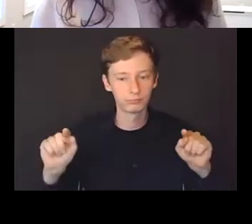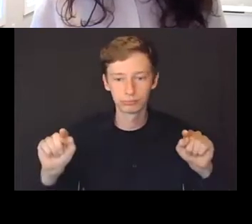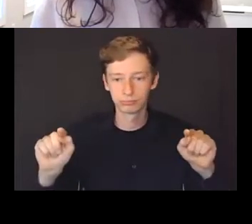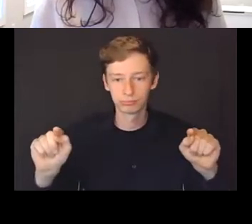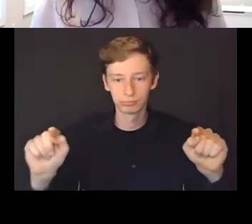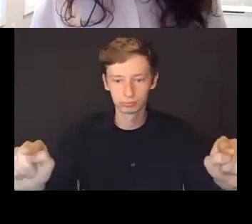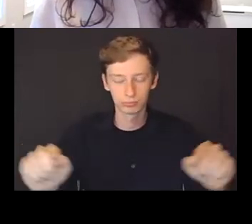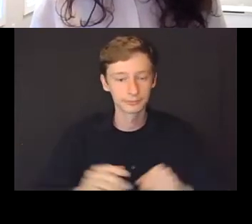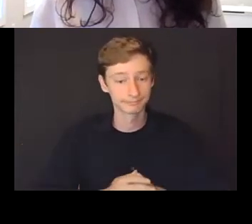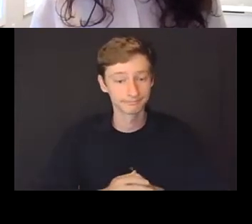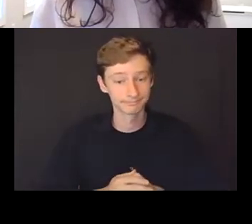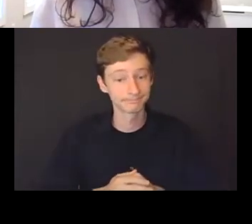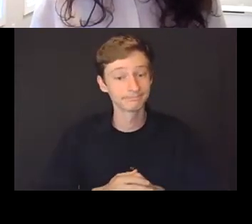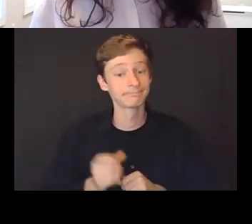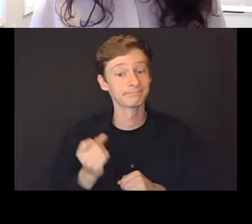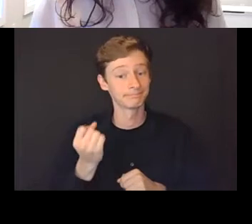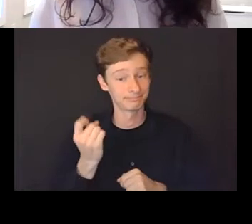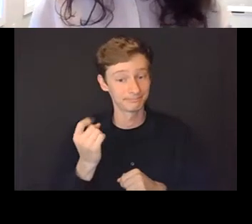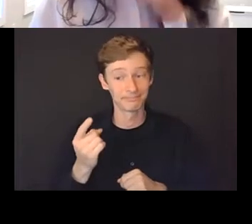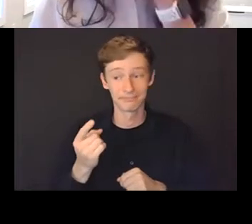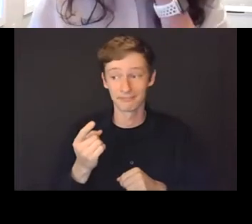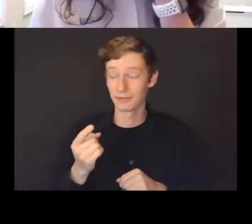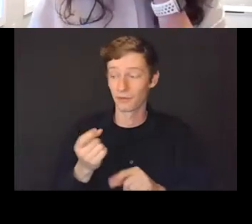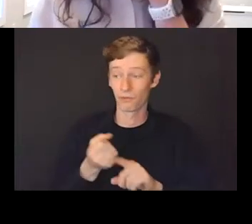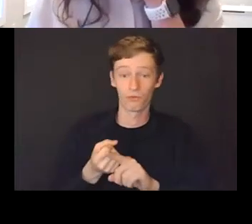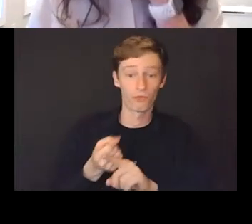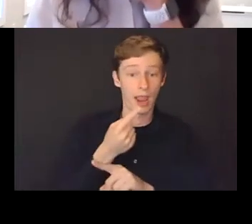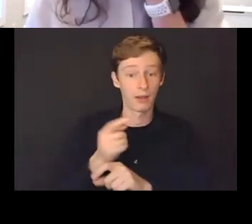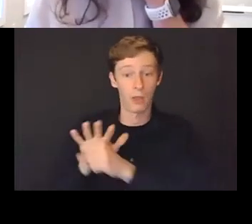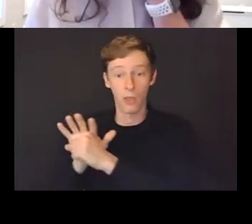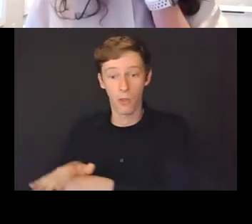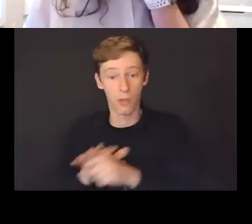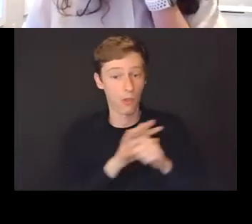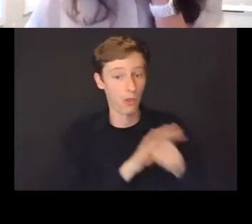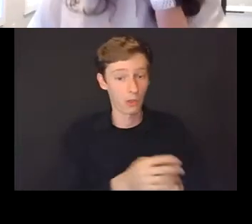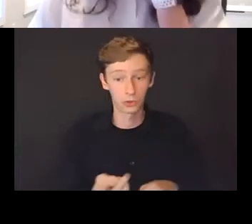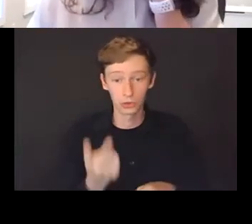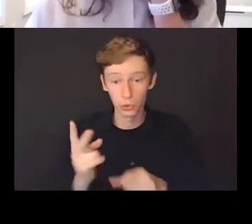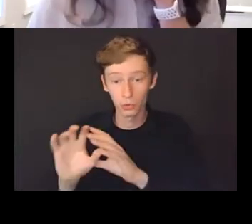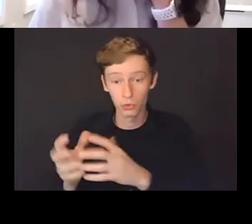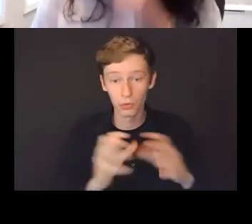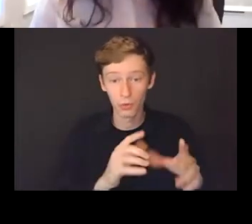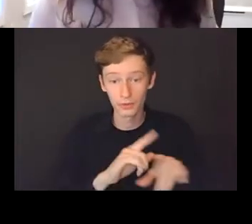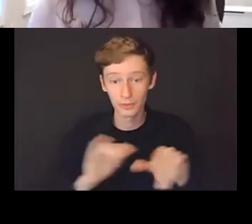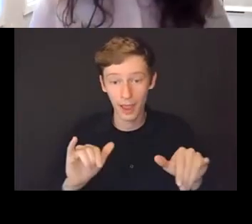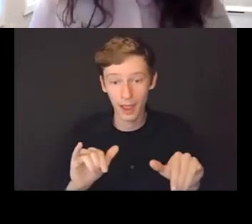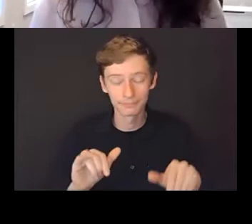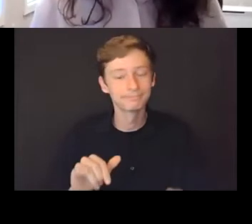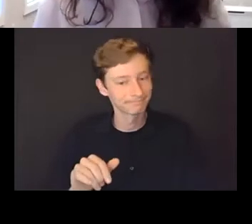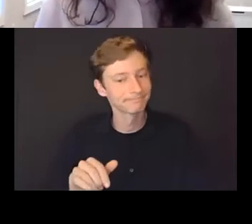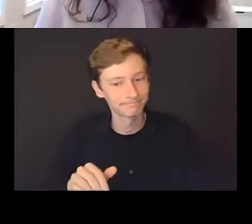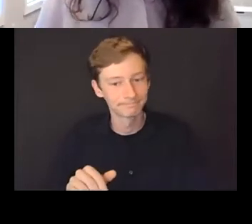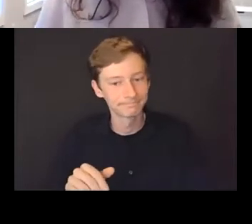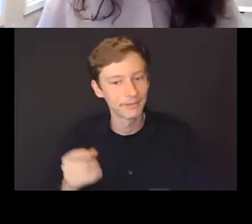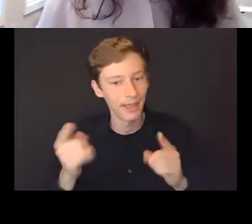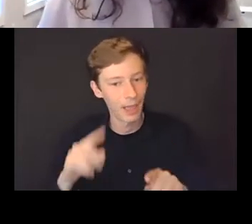irrelevant, and it's not coincidental at all. So it's really critical, in this moment, as we are talking about abortion